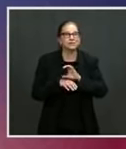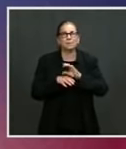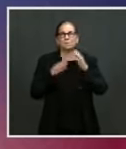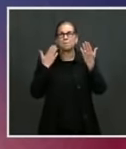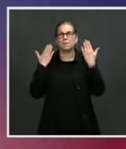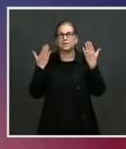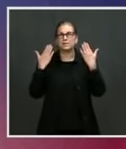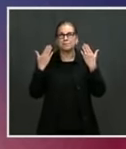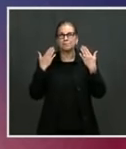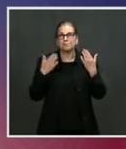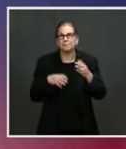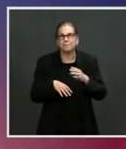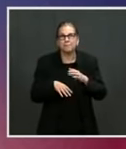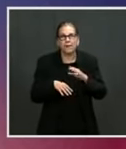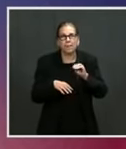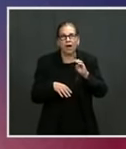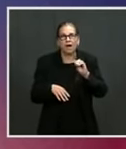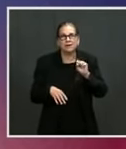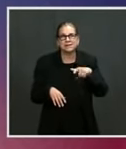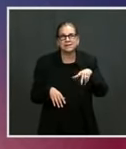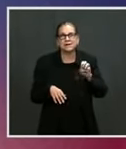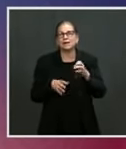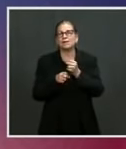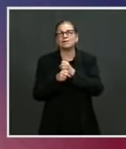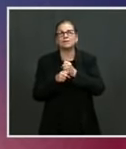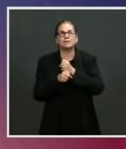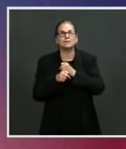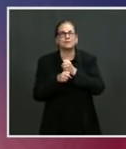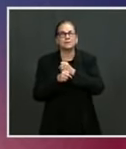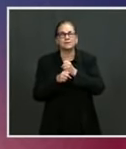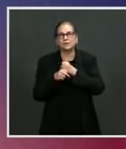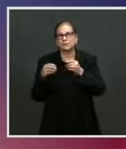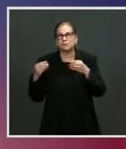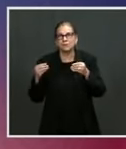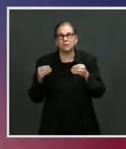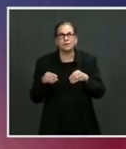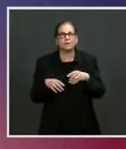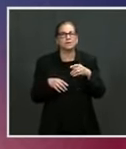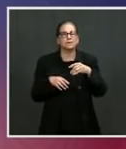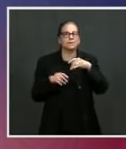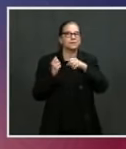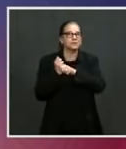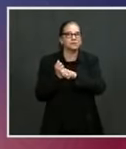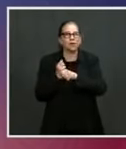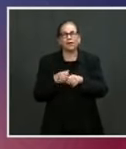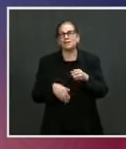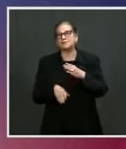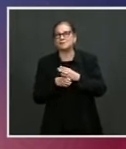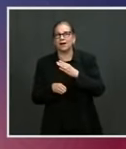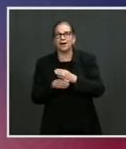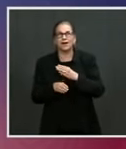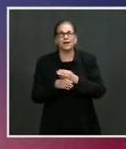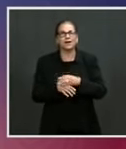diners, bleachers at kids' baseball or soccer games, libraries and parks.